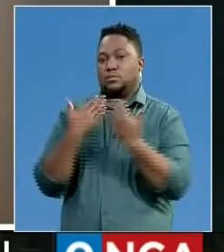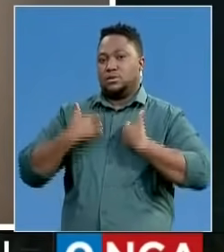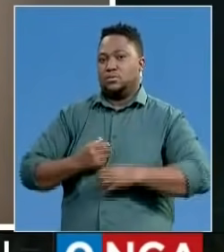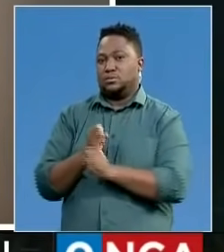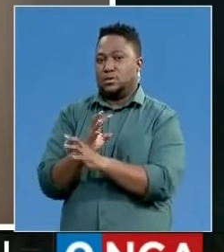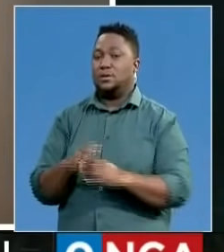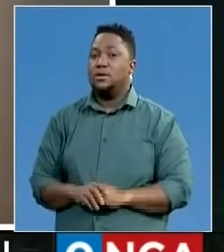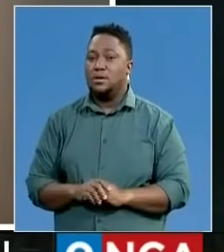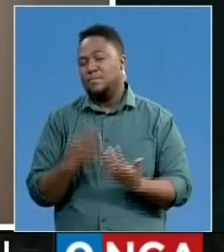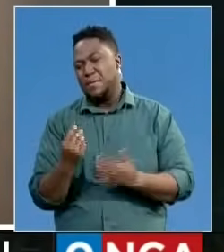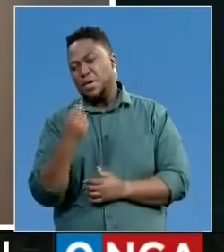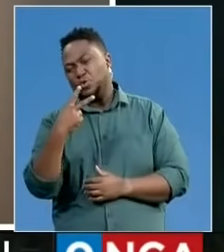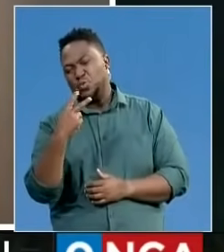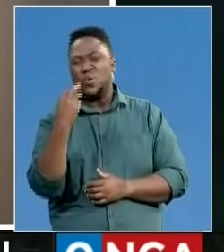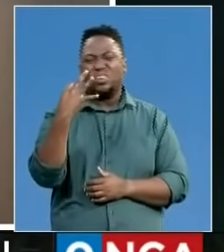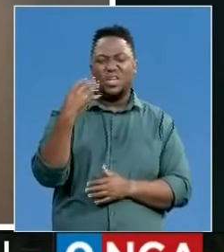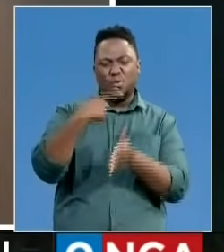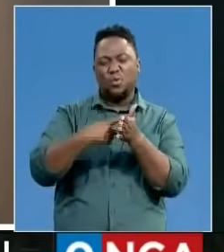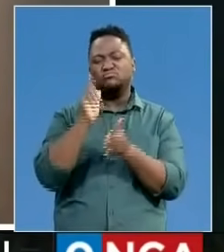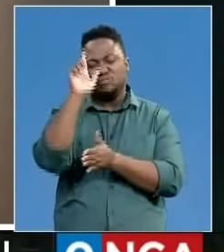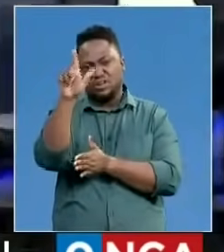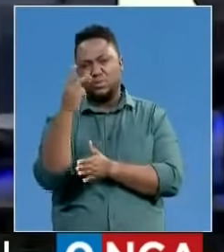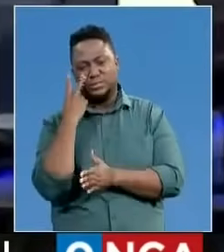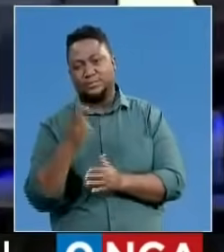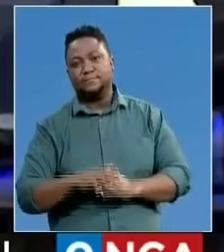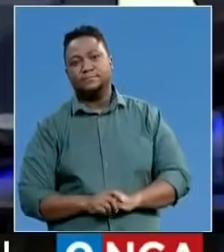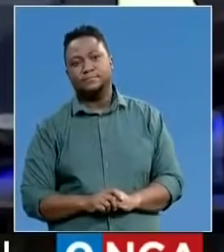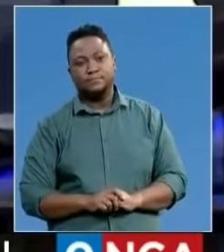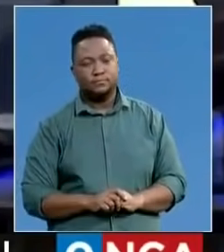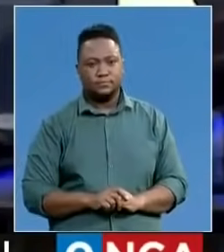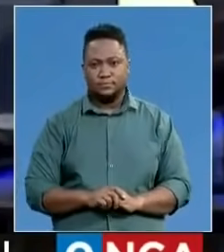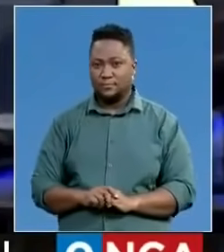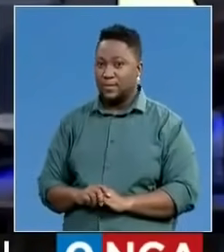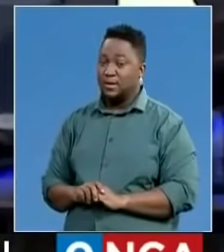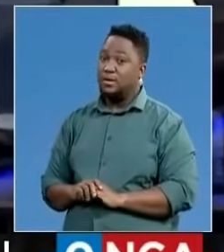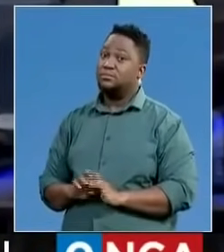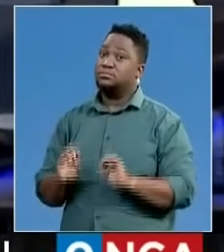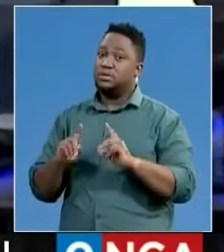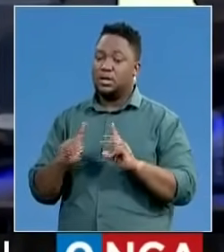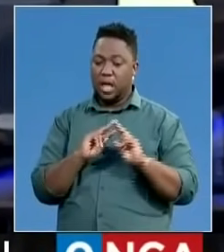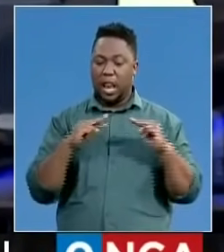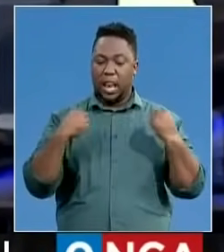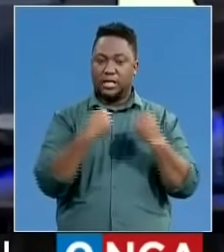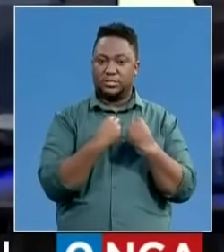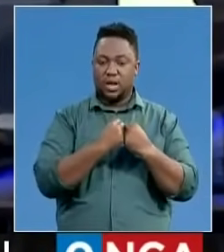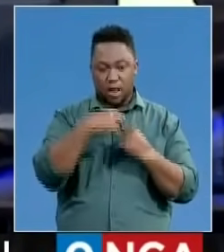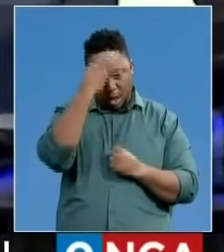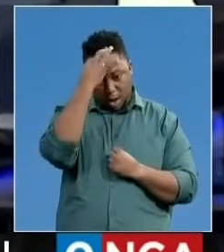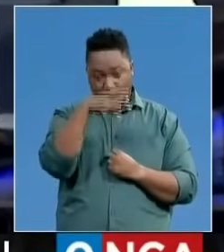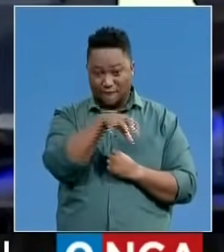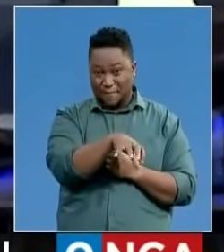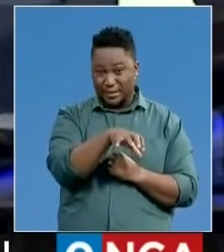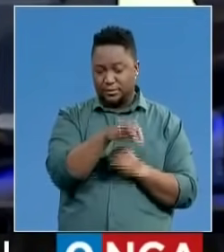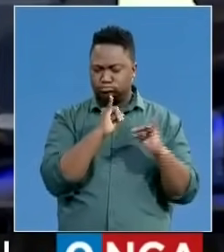And we probably over the next 2 or 3 weeks will start to get to that point. And what is the conversation with national government as far as getting